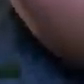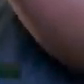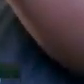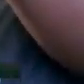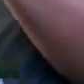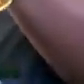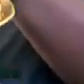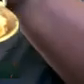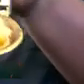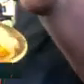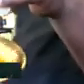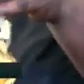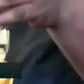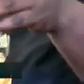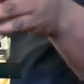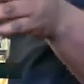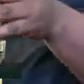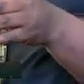to